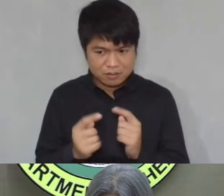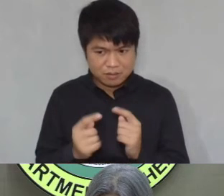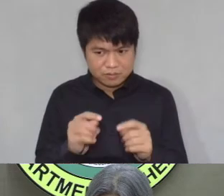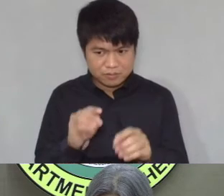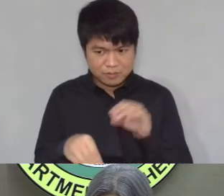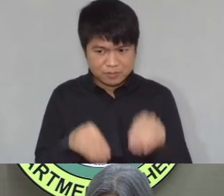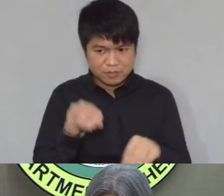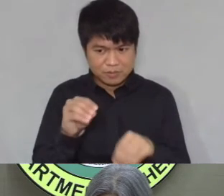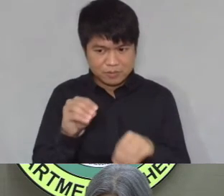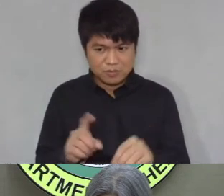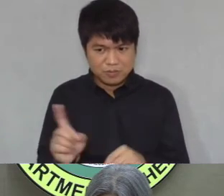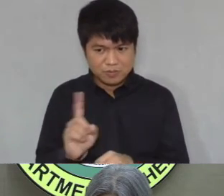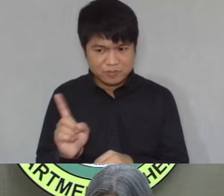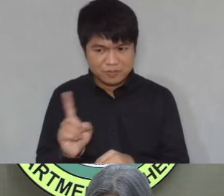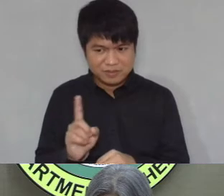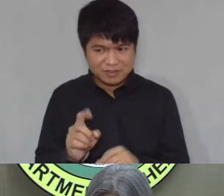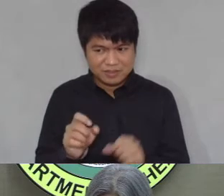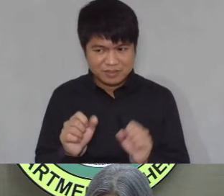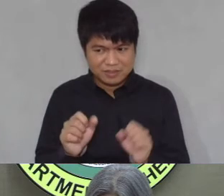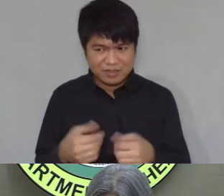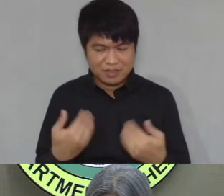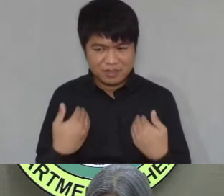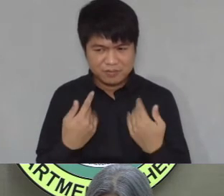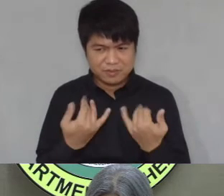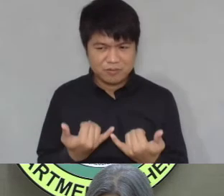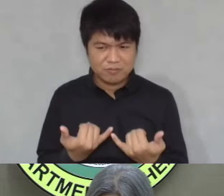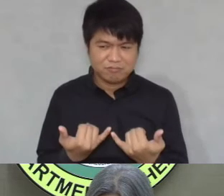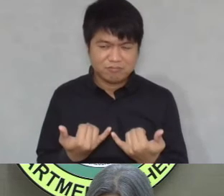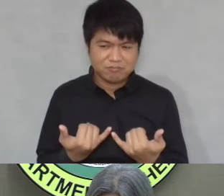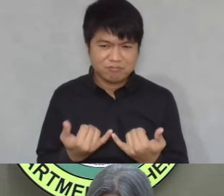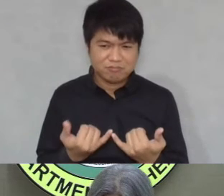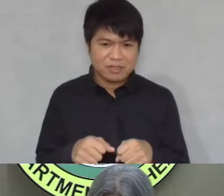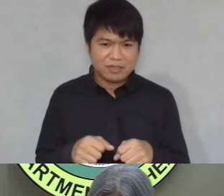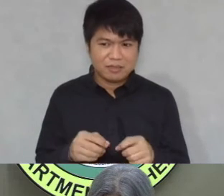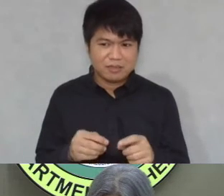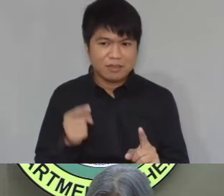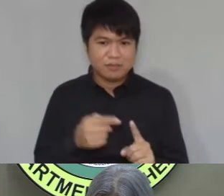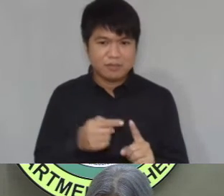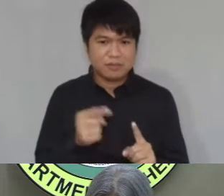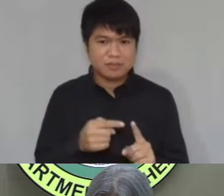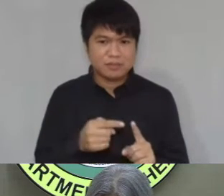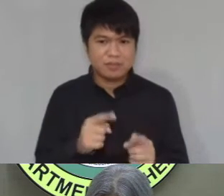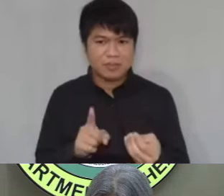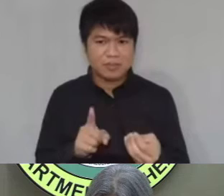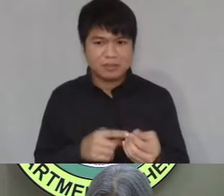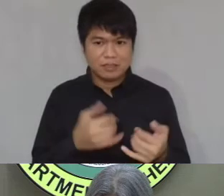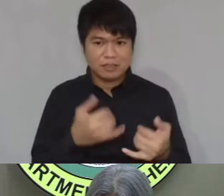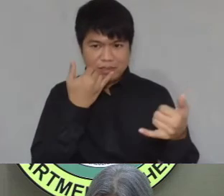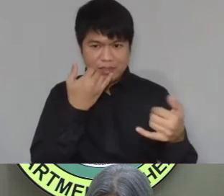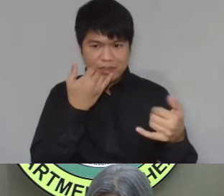also trying to put together what do they have right now that would pertain to